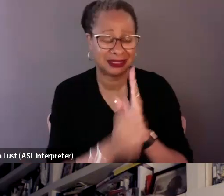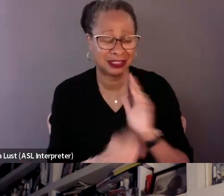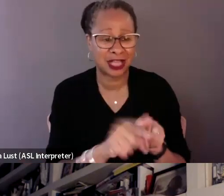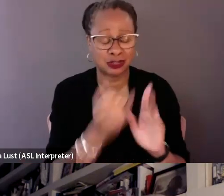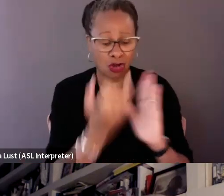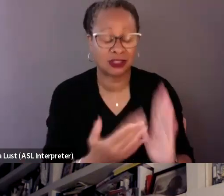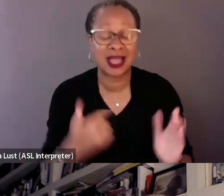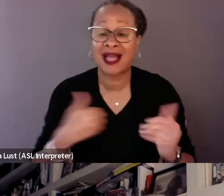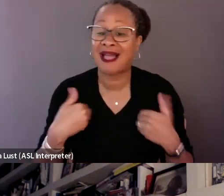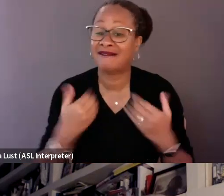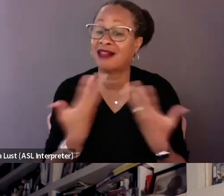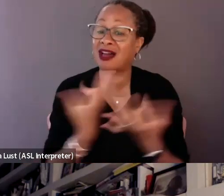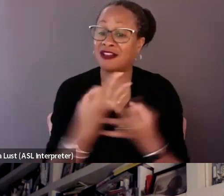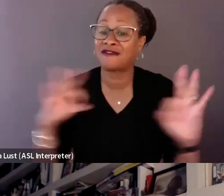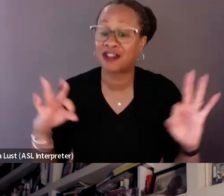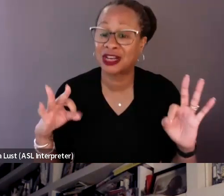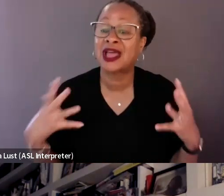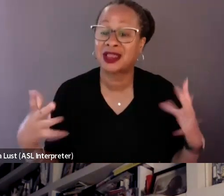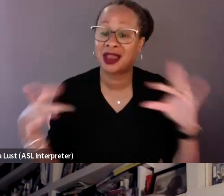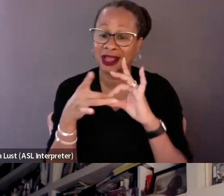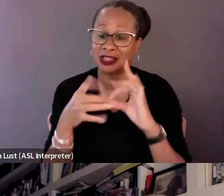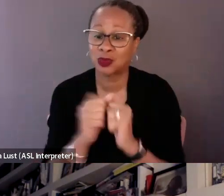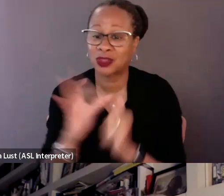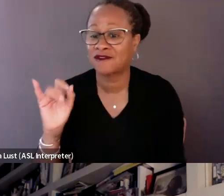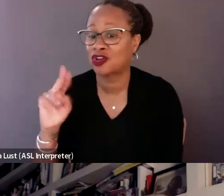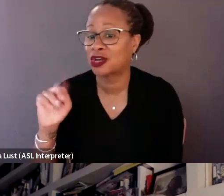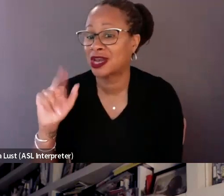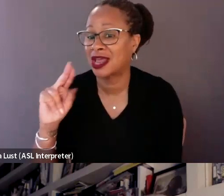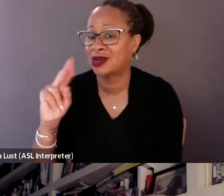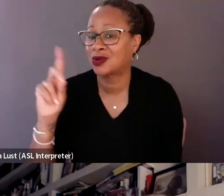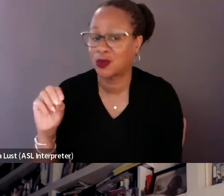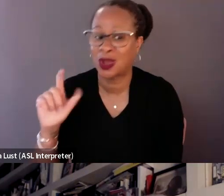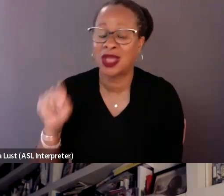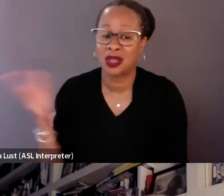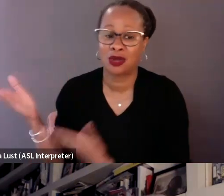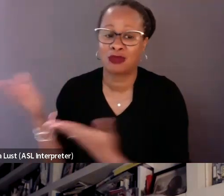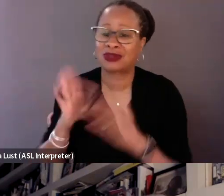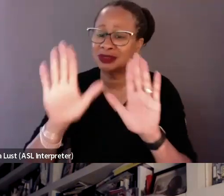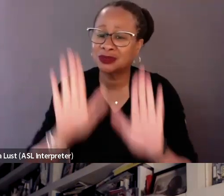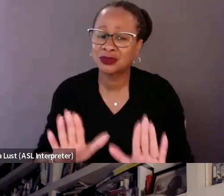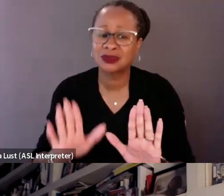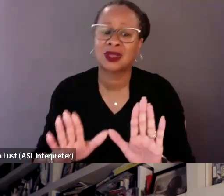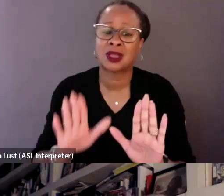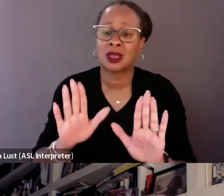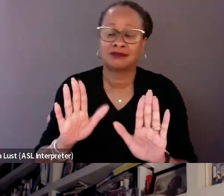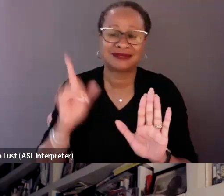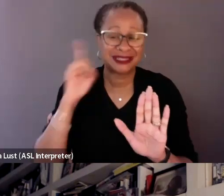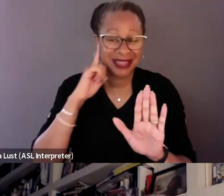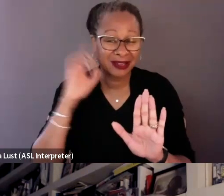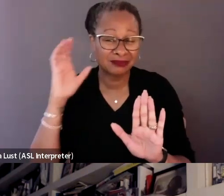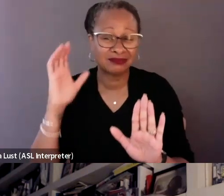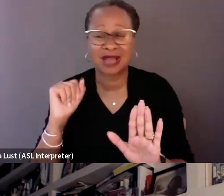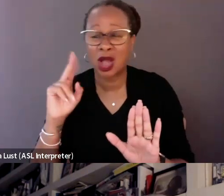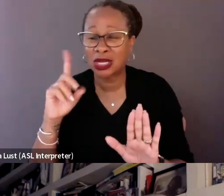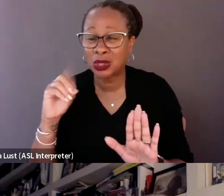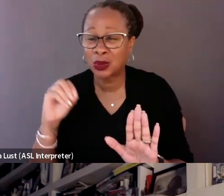And also a lot of connection with Fernando. Fernando bring fantastic audios, fantastic